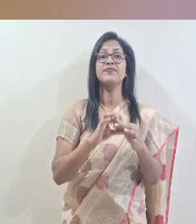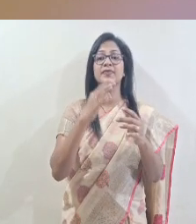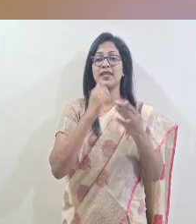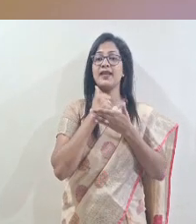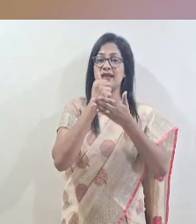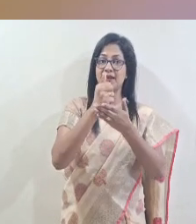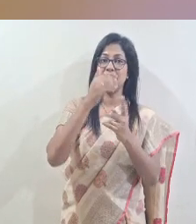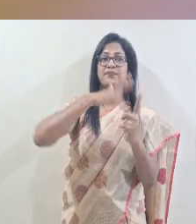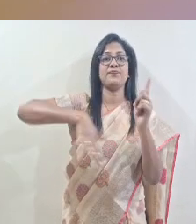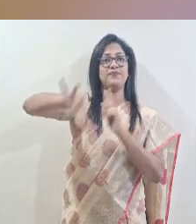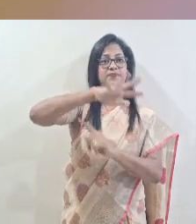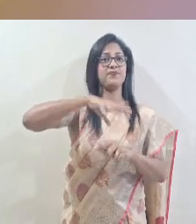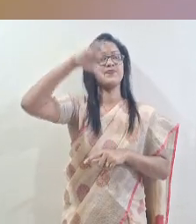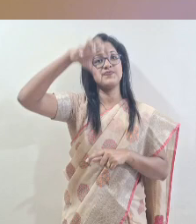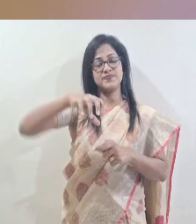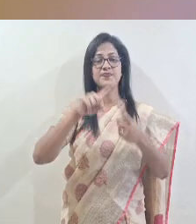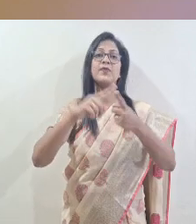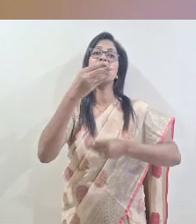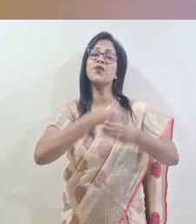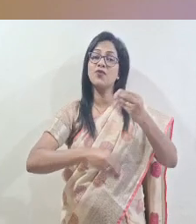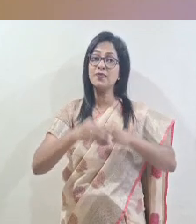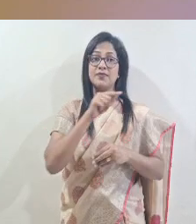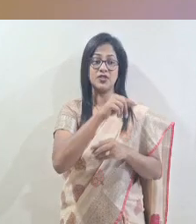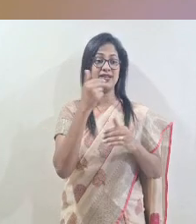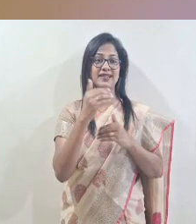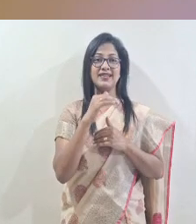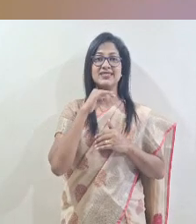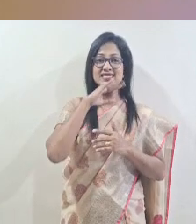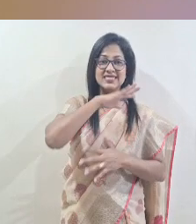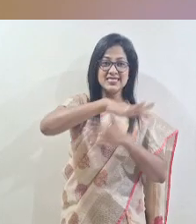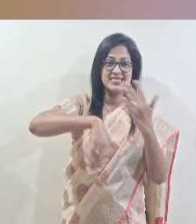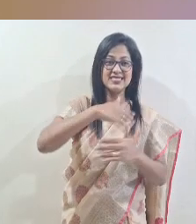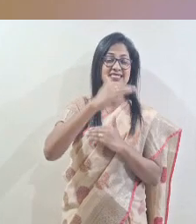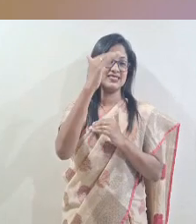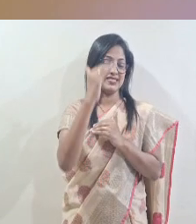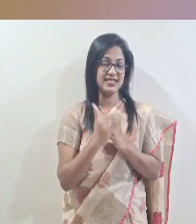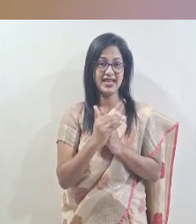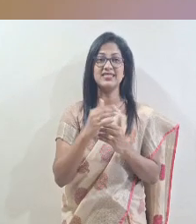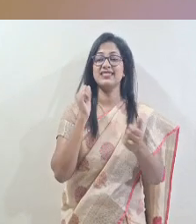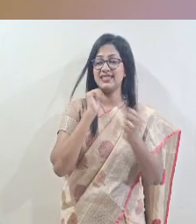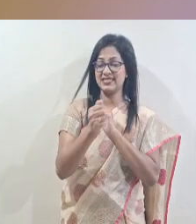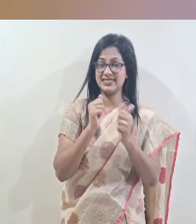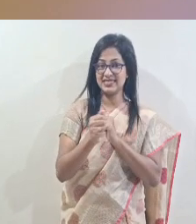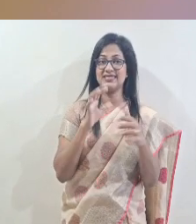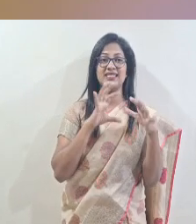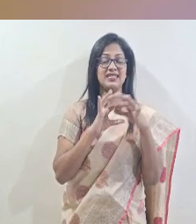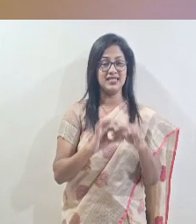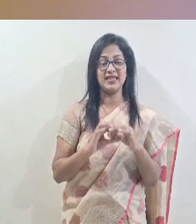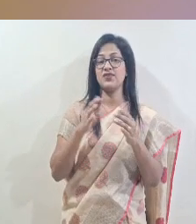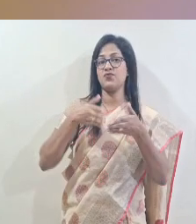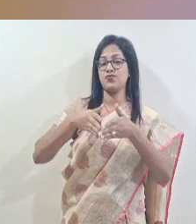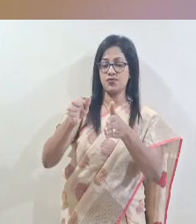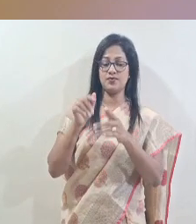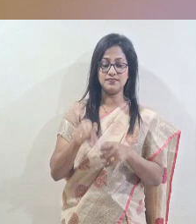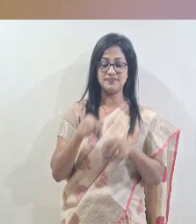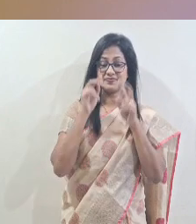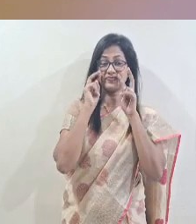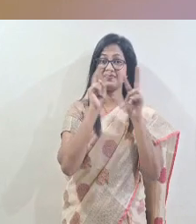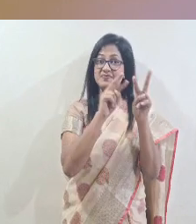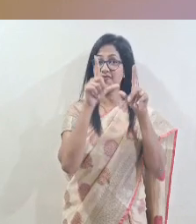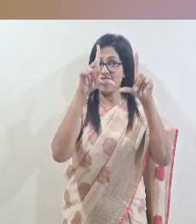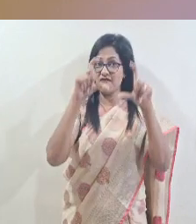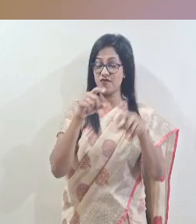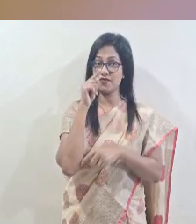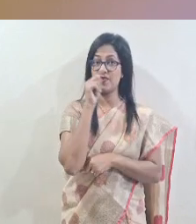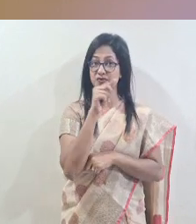regions' trade economy. They will reduce the contaminated emissions and accidents from road transportation. As you can see in this image, if